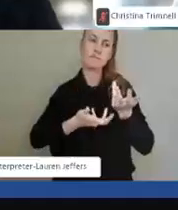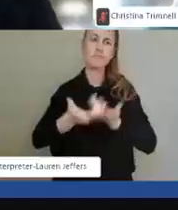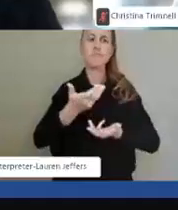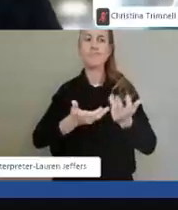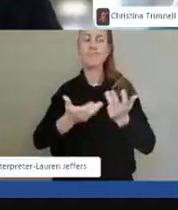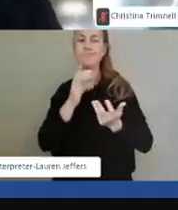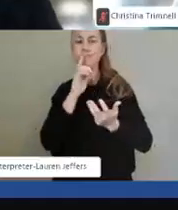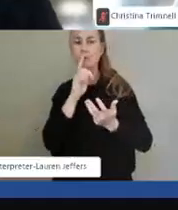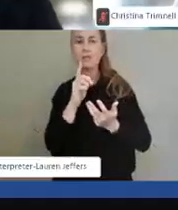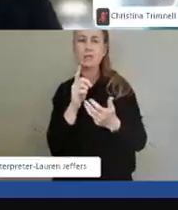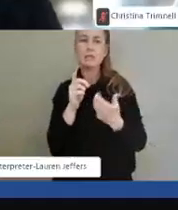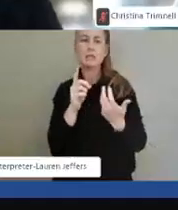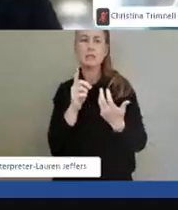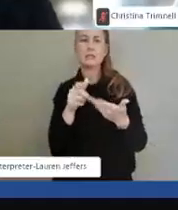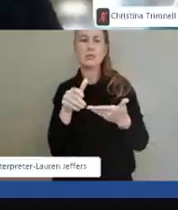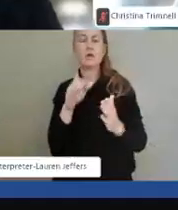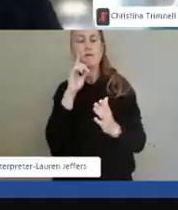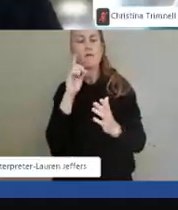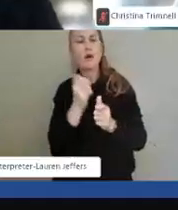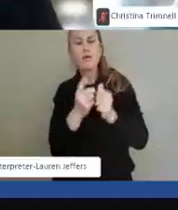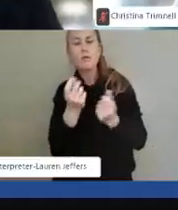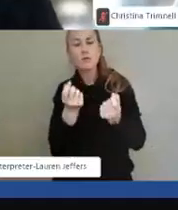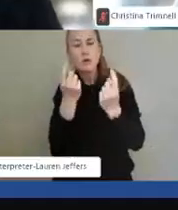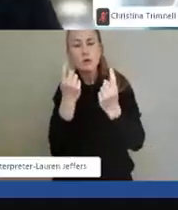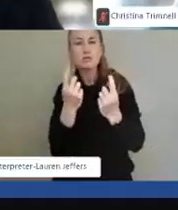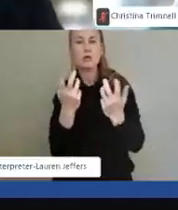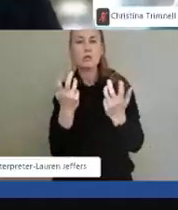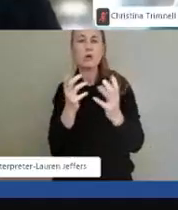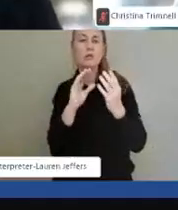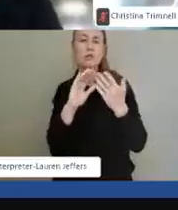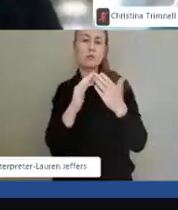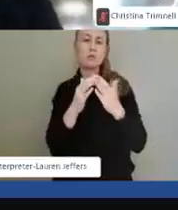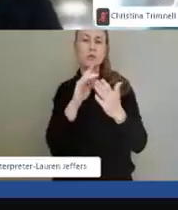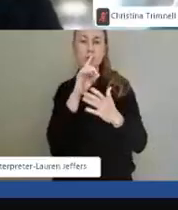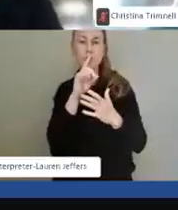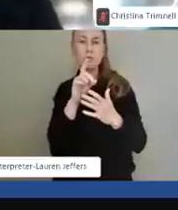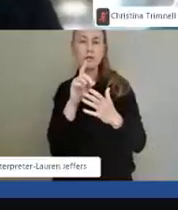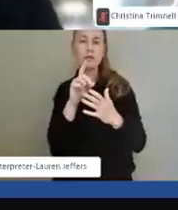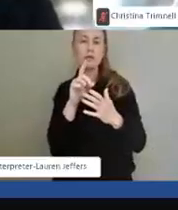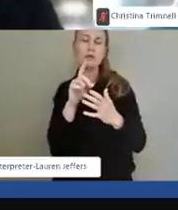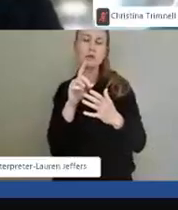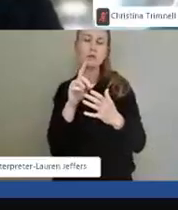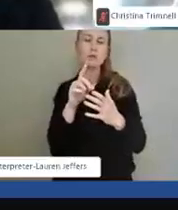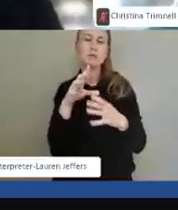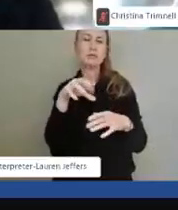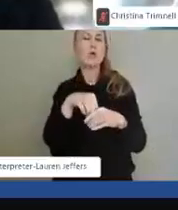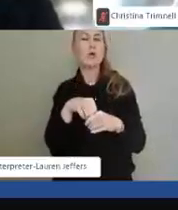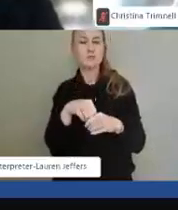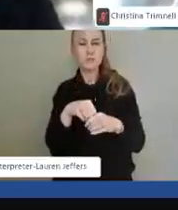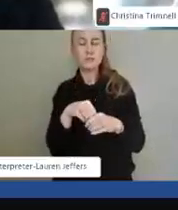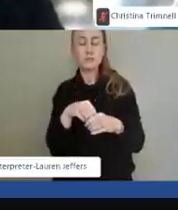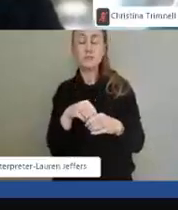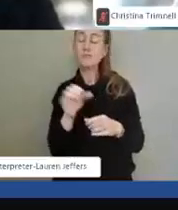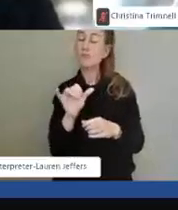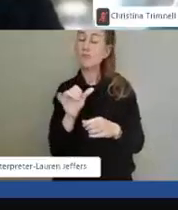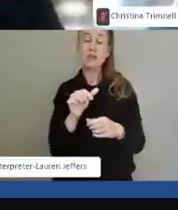to for all of us to understand what the community is really about. Also, again, I would like to just